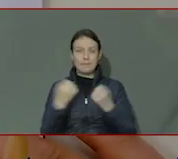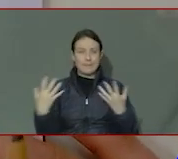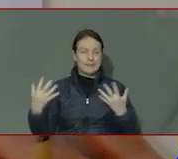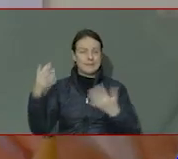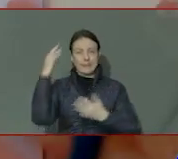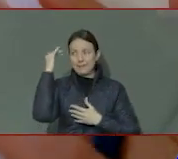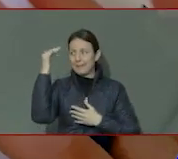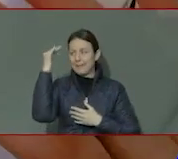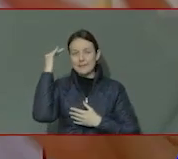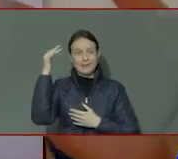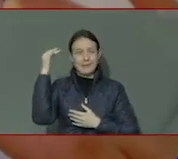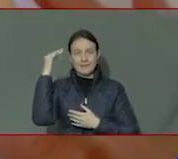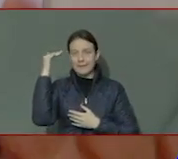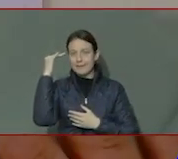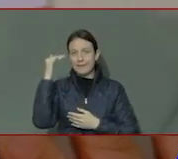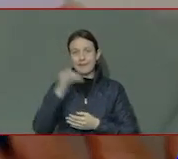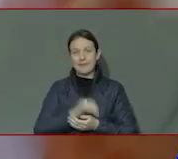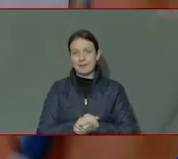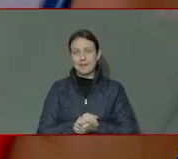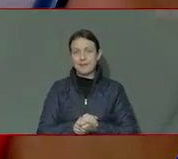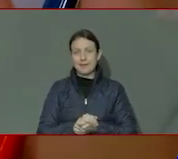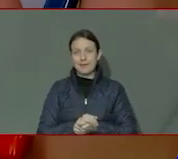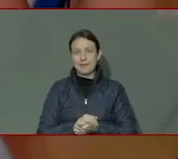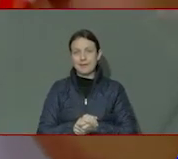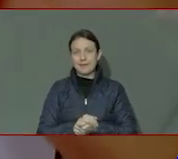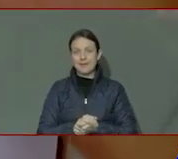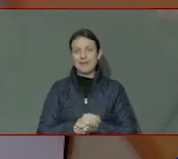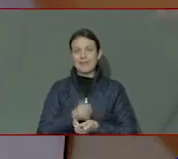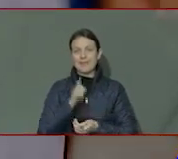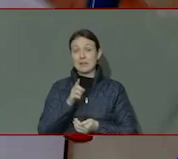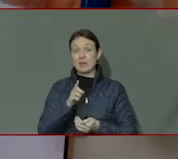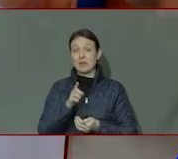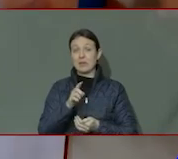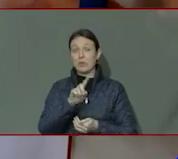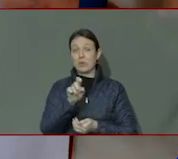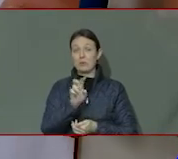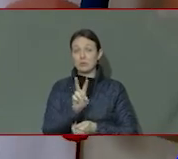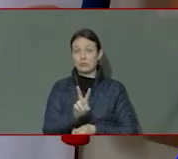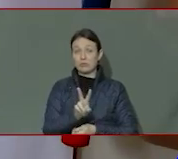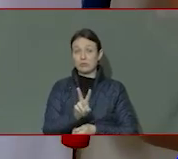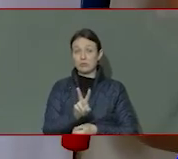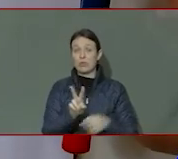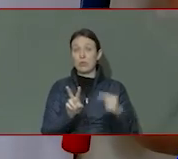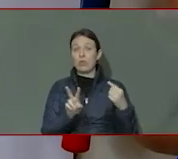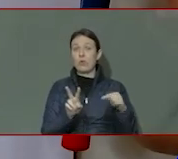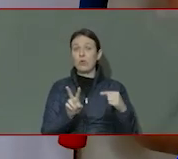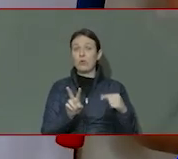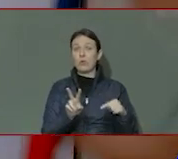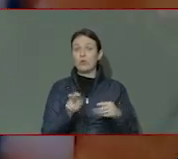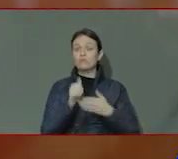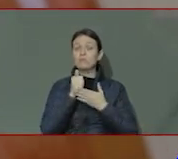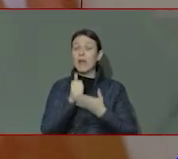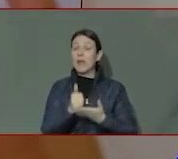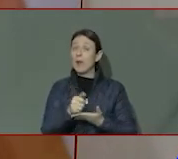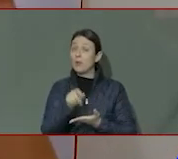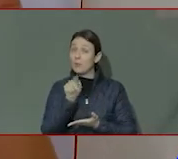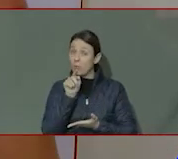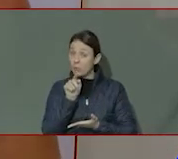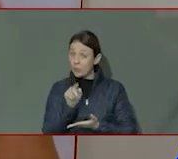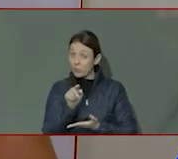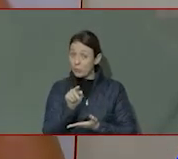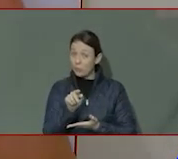okay? So it's developed or designed in such a way to help you